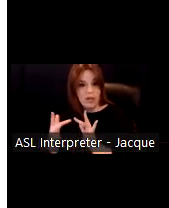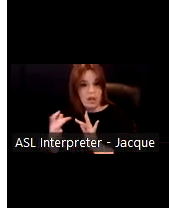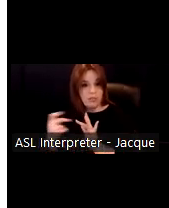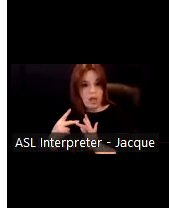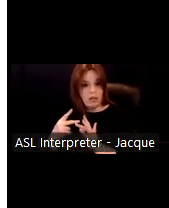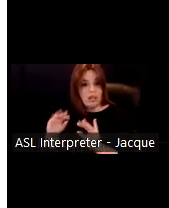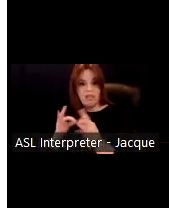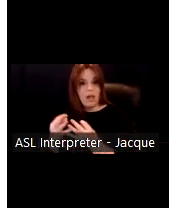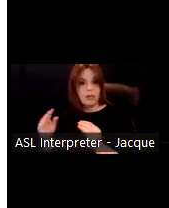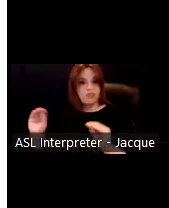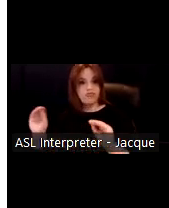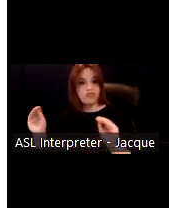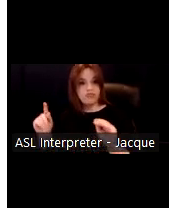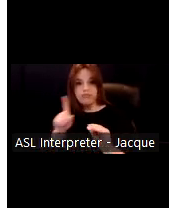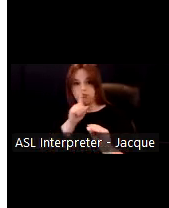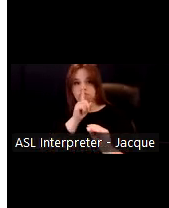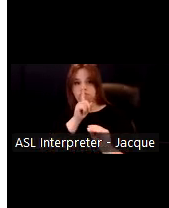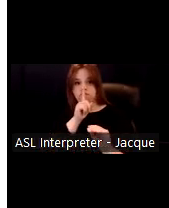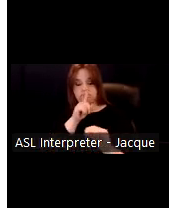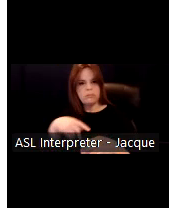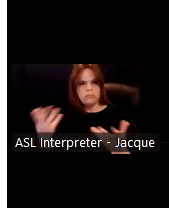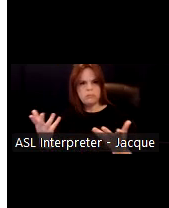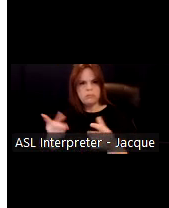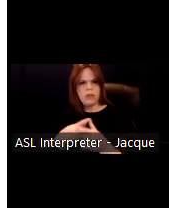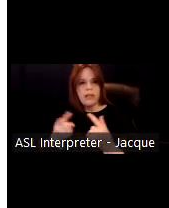back. What do they do in that case?